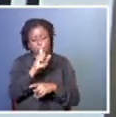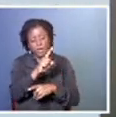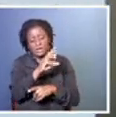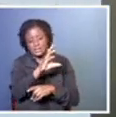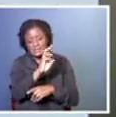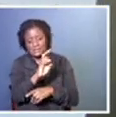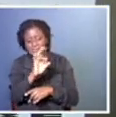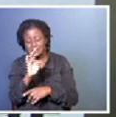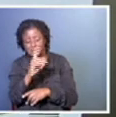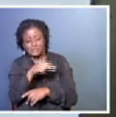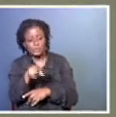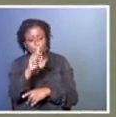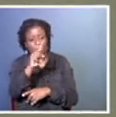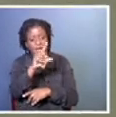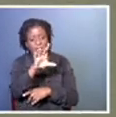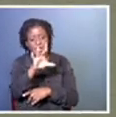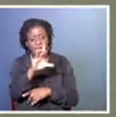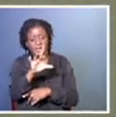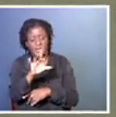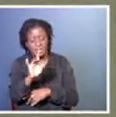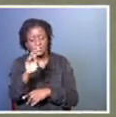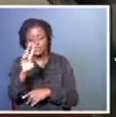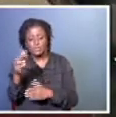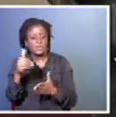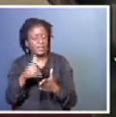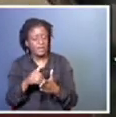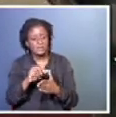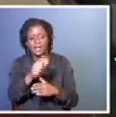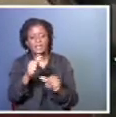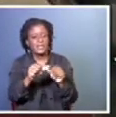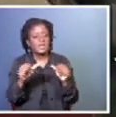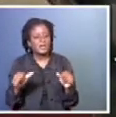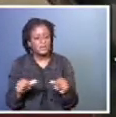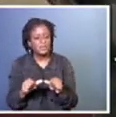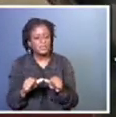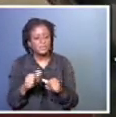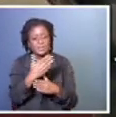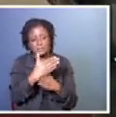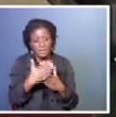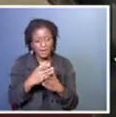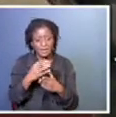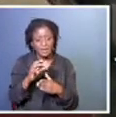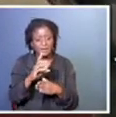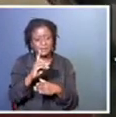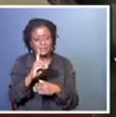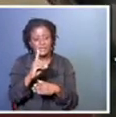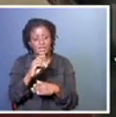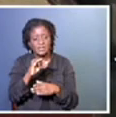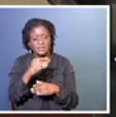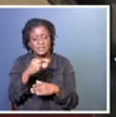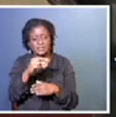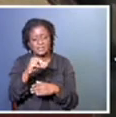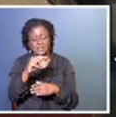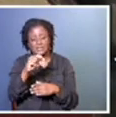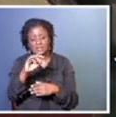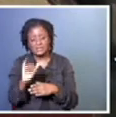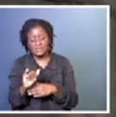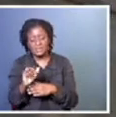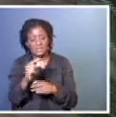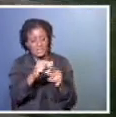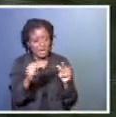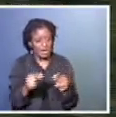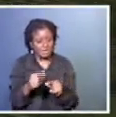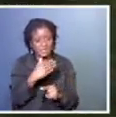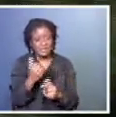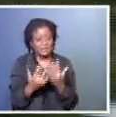$167,000 to $182,000. The other areas will be portions of Dignity Garden subdivisions and the Fire